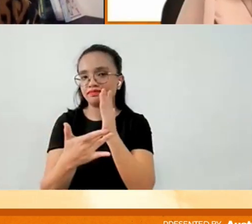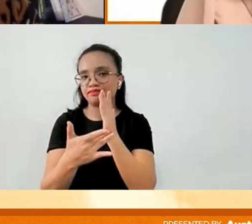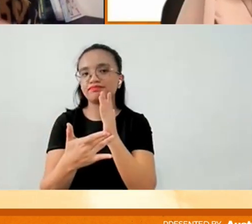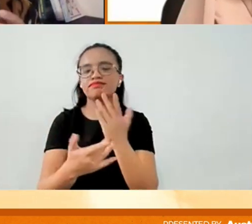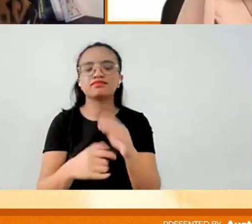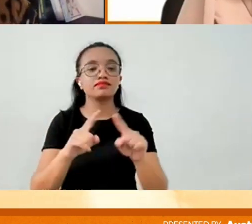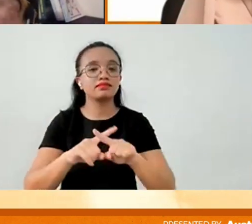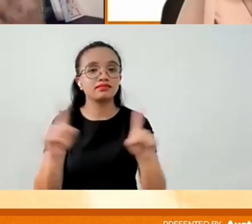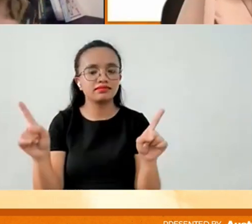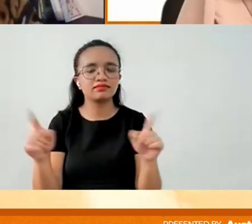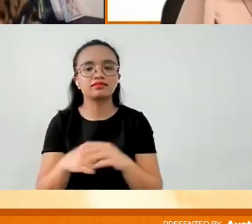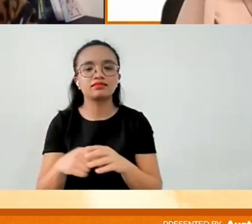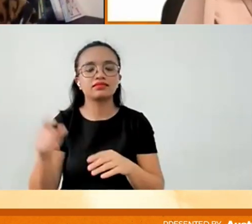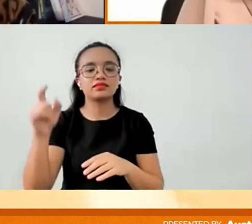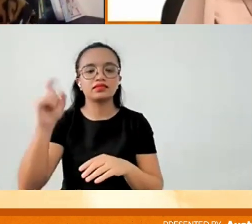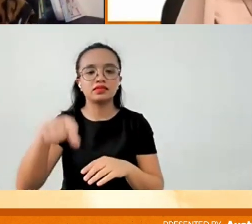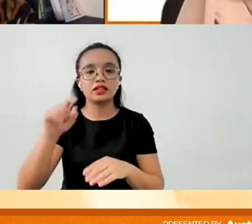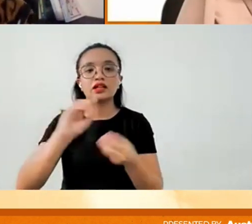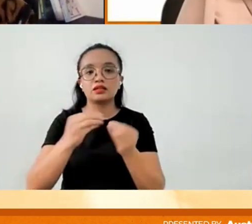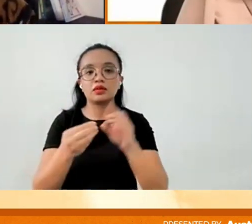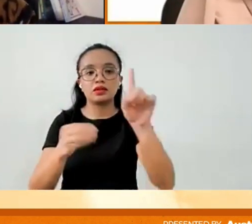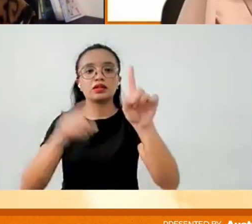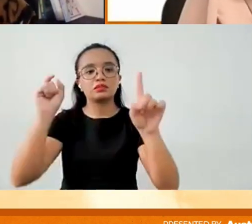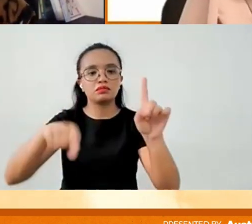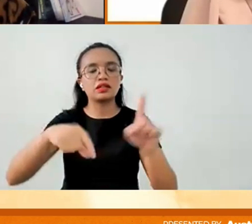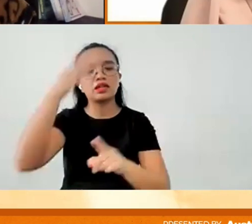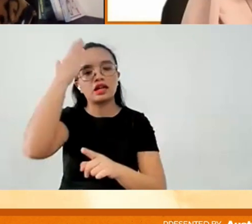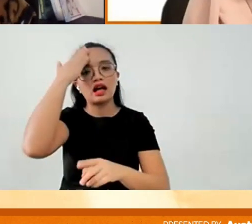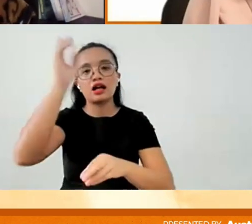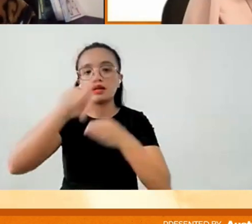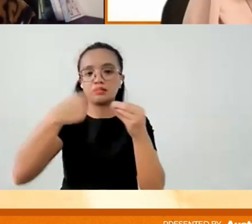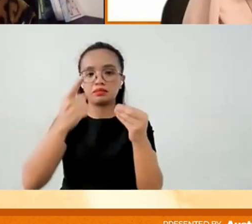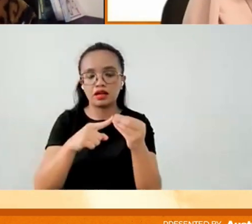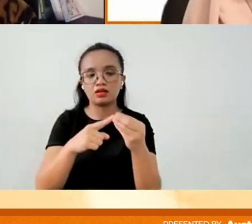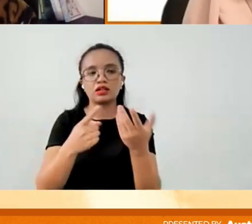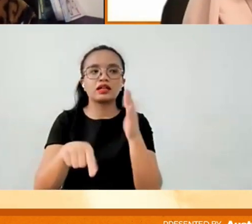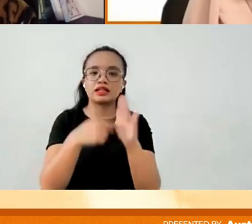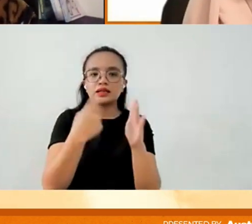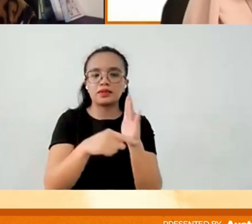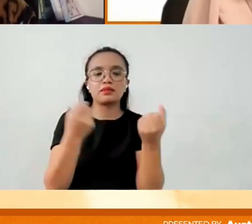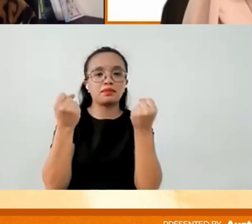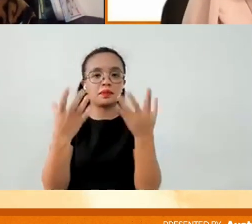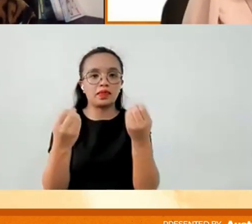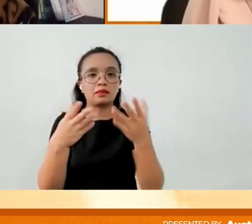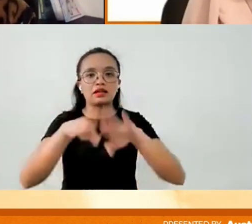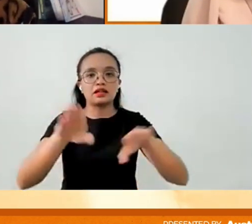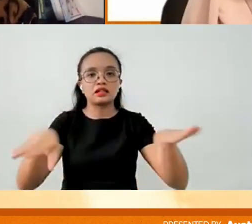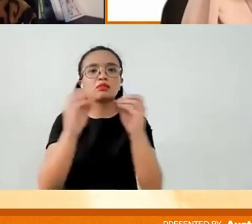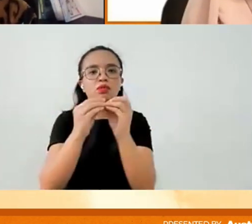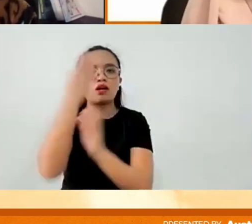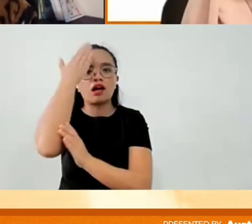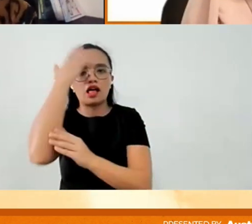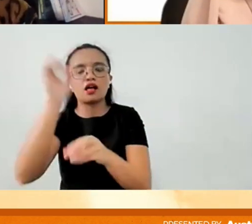but they have to, number one, they have to be knowledgeable about this. Sometimes many children are more knowledgeable